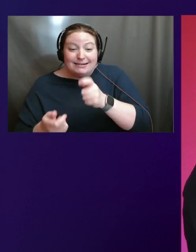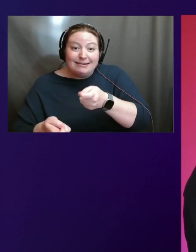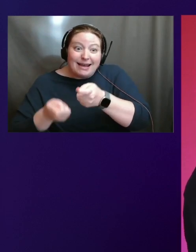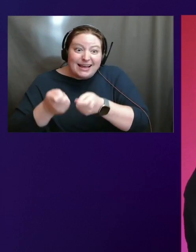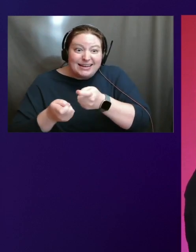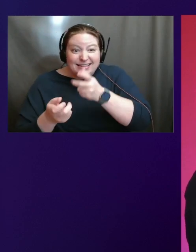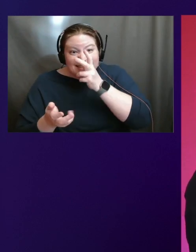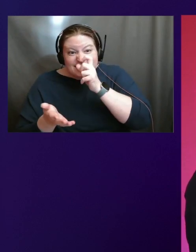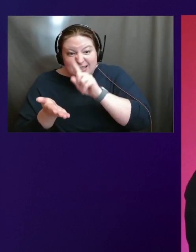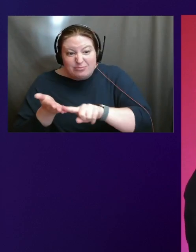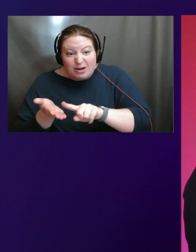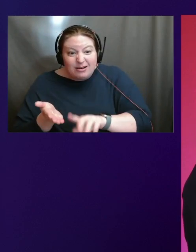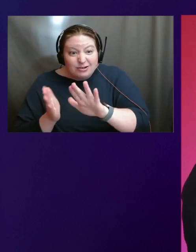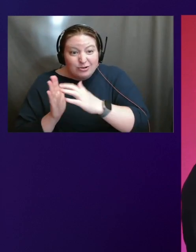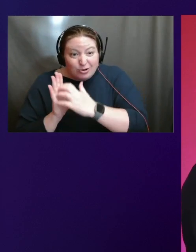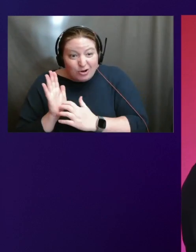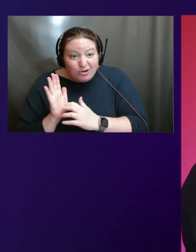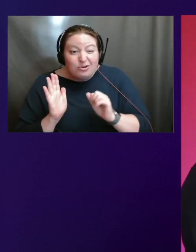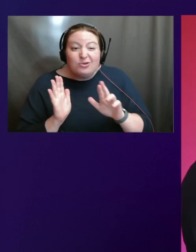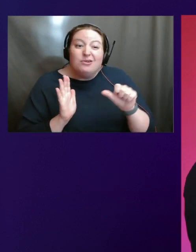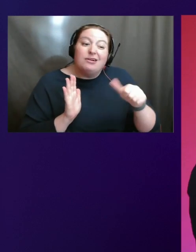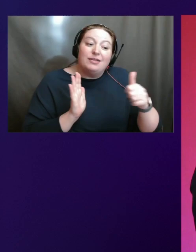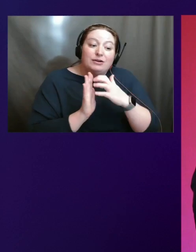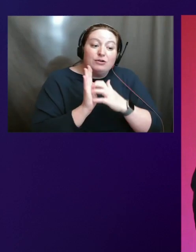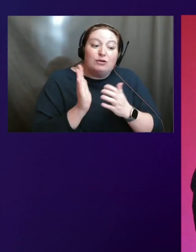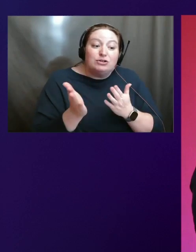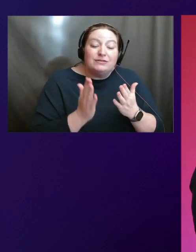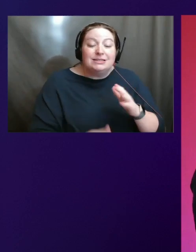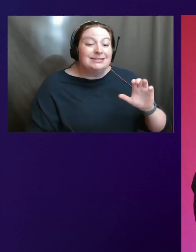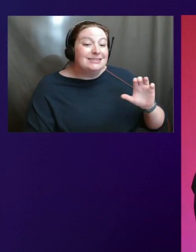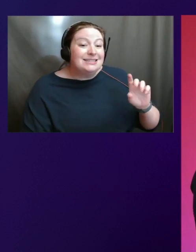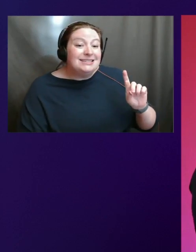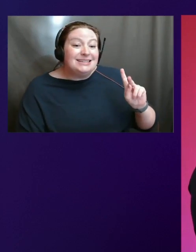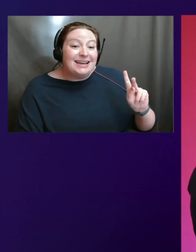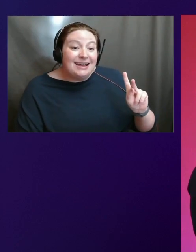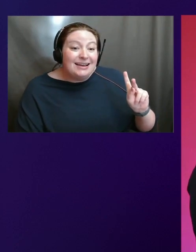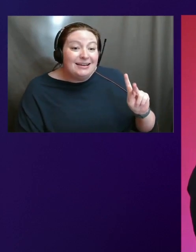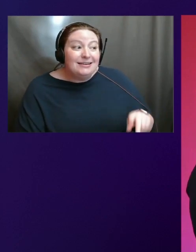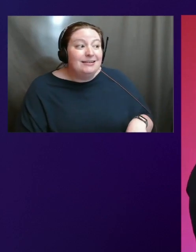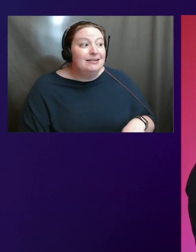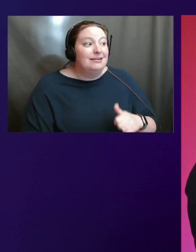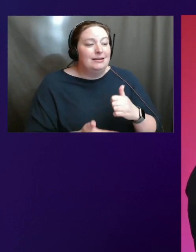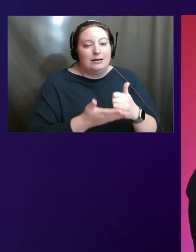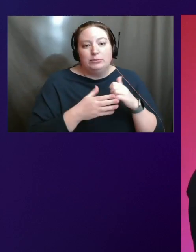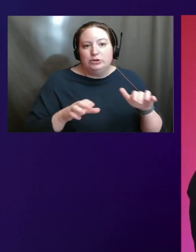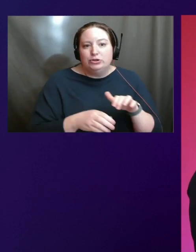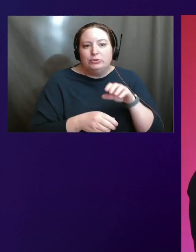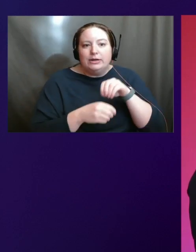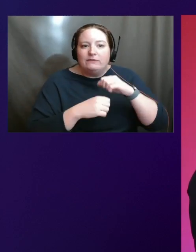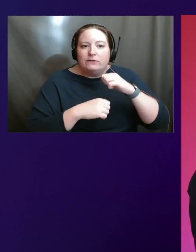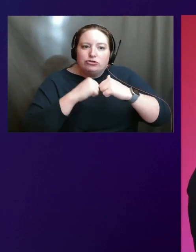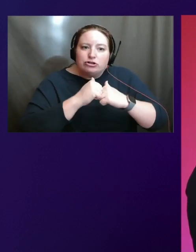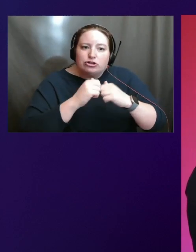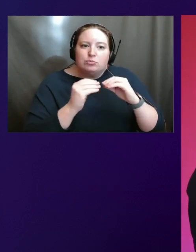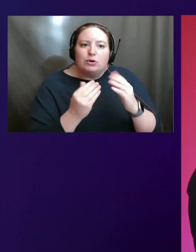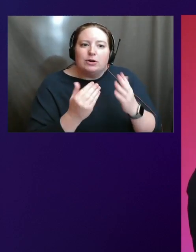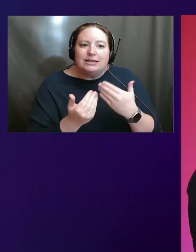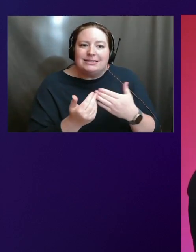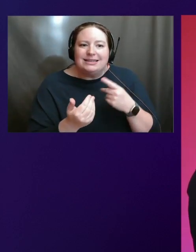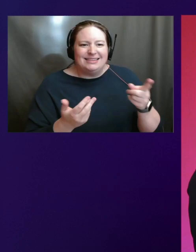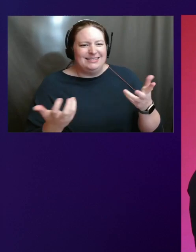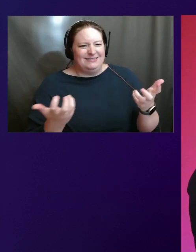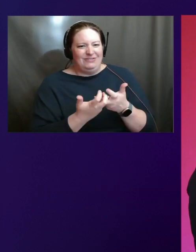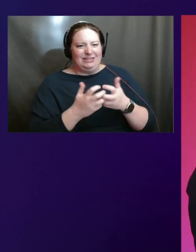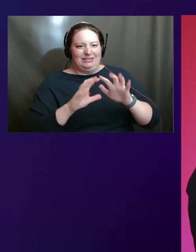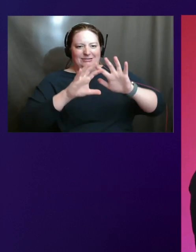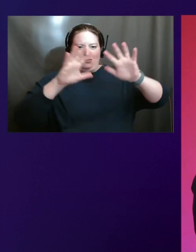said, the code services that we talk about, as well as things like CDK, that help you do your infrastructure as code much more easily. This fits into that overall